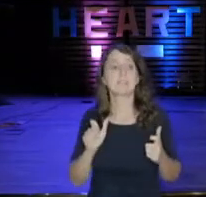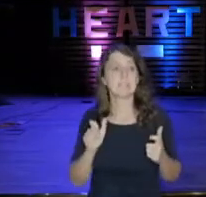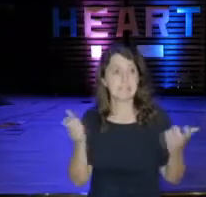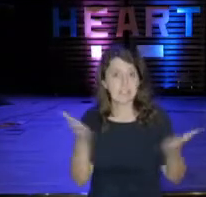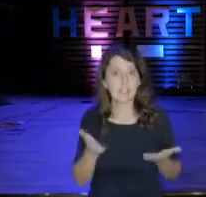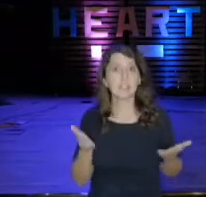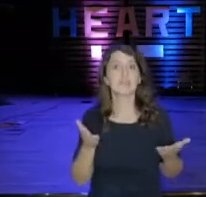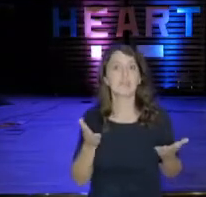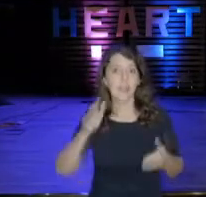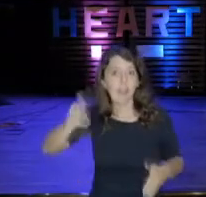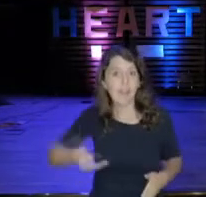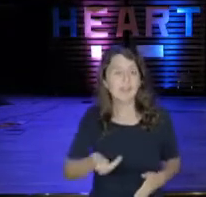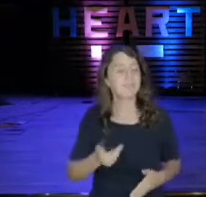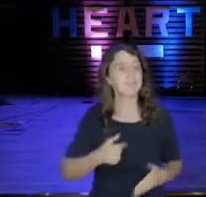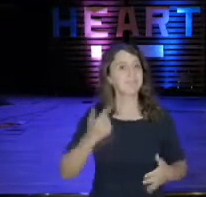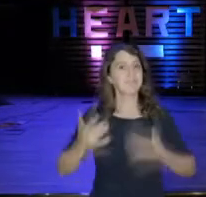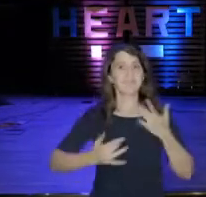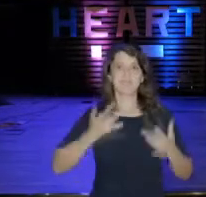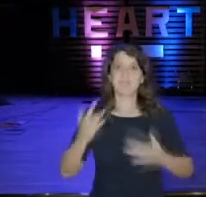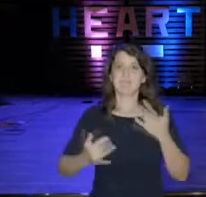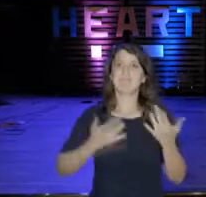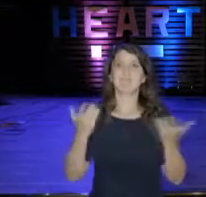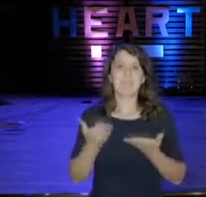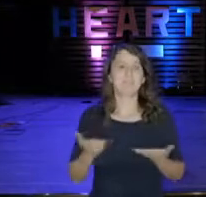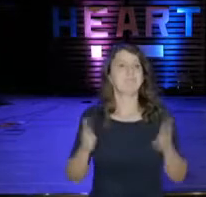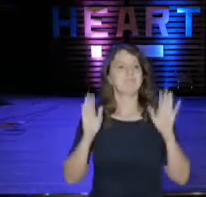and we're super excited to be here. Right. Yes.